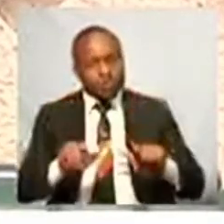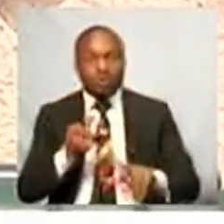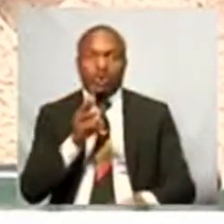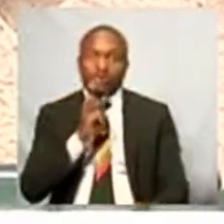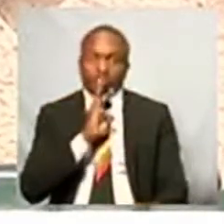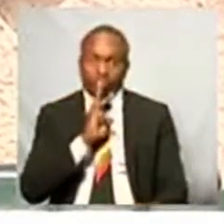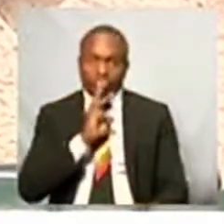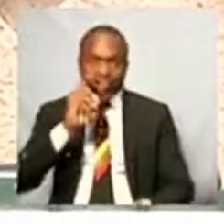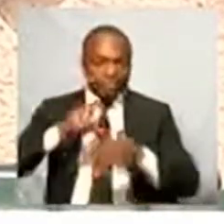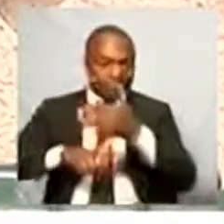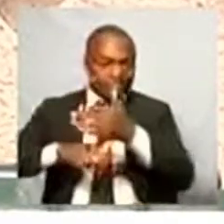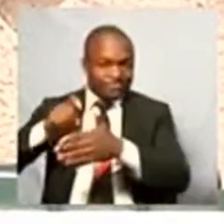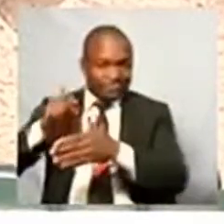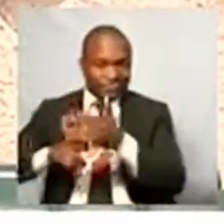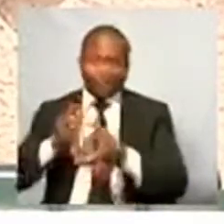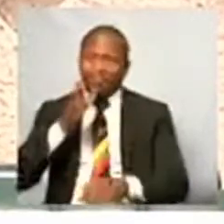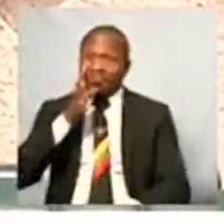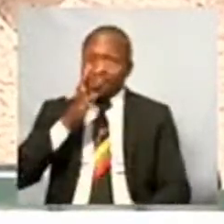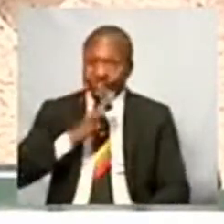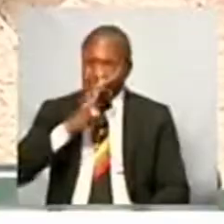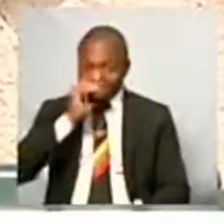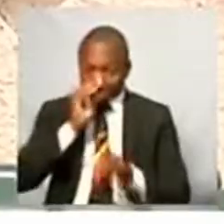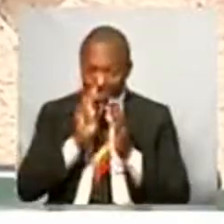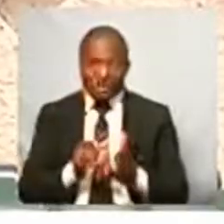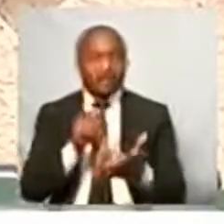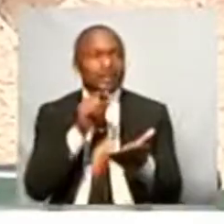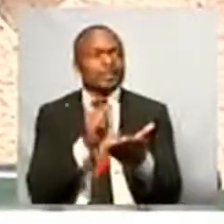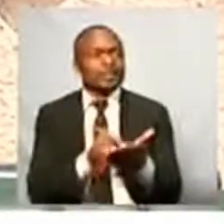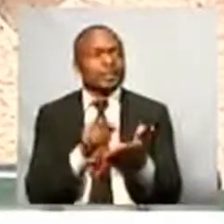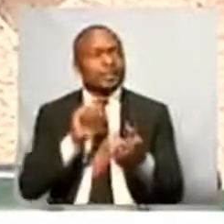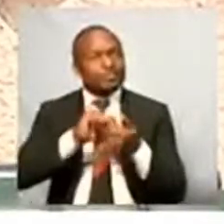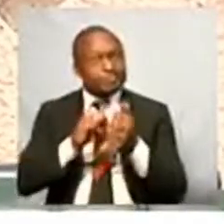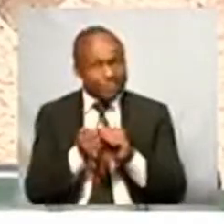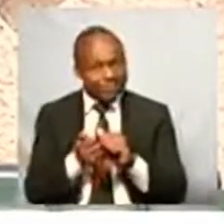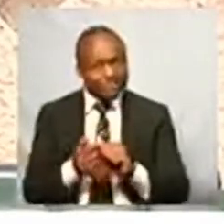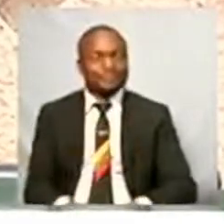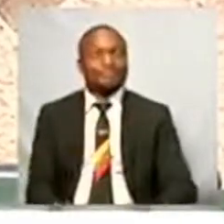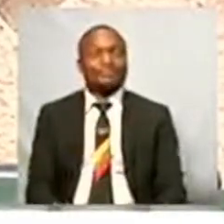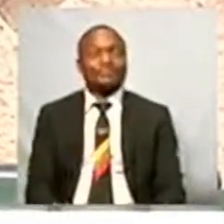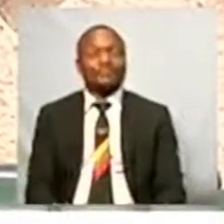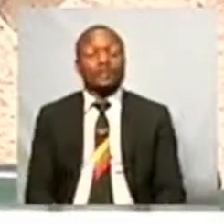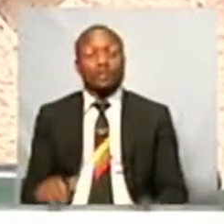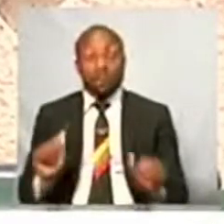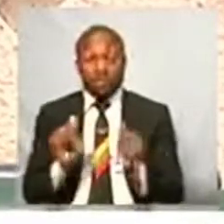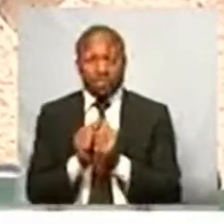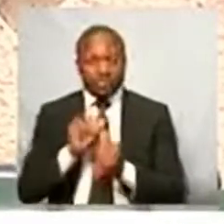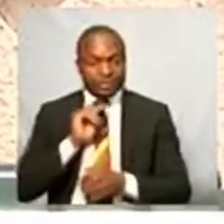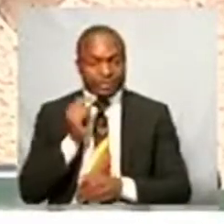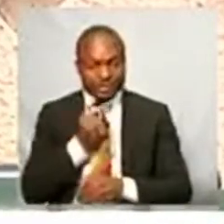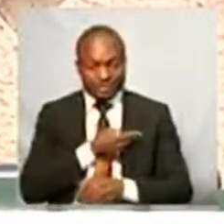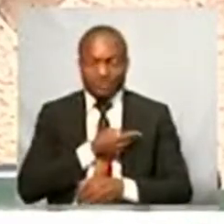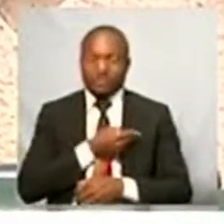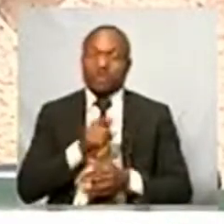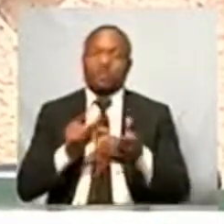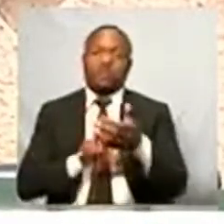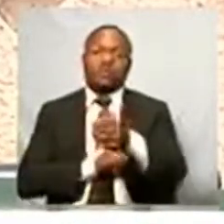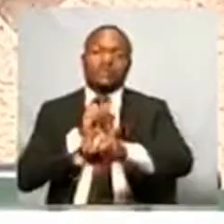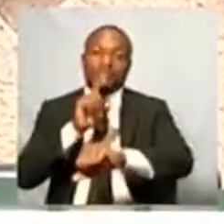water tariffs. Madam Speaker, this problem has been with us for a while